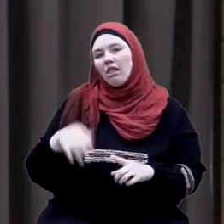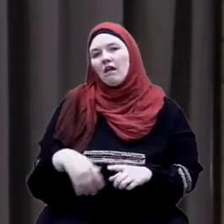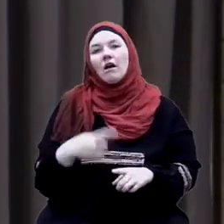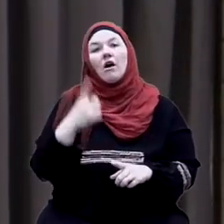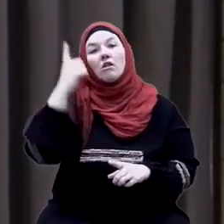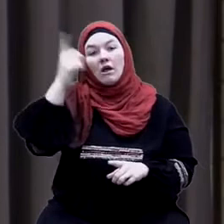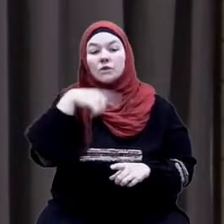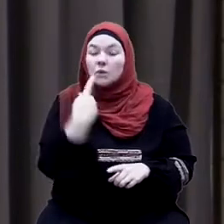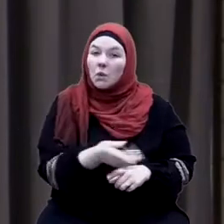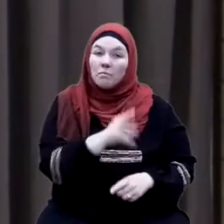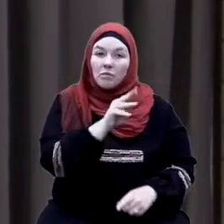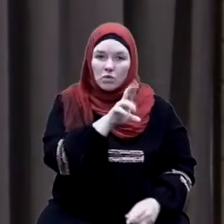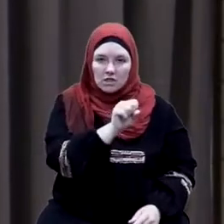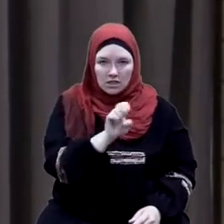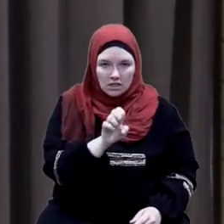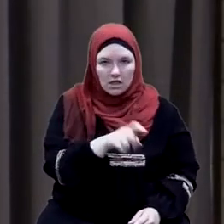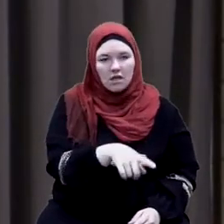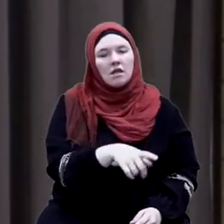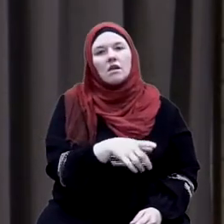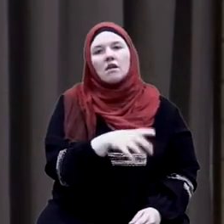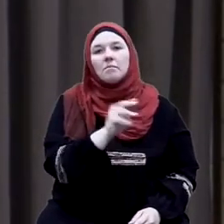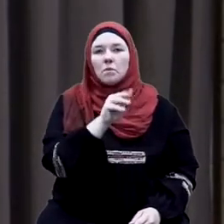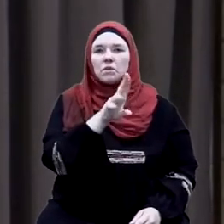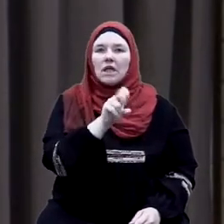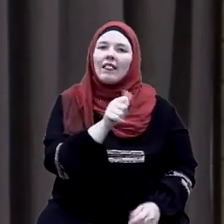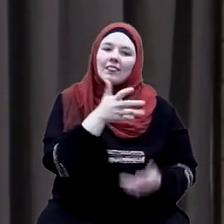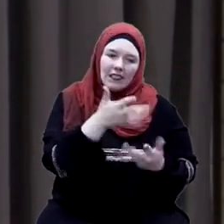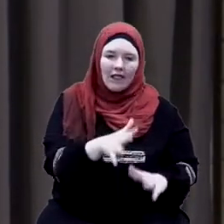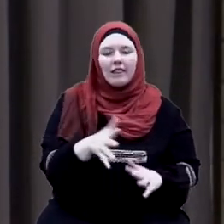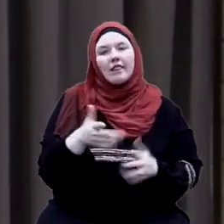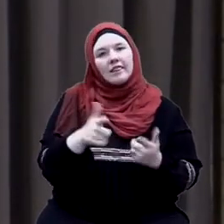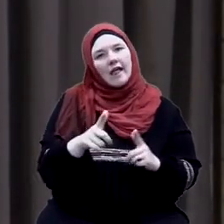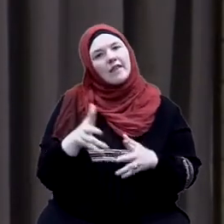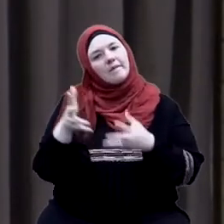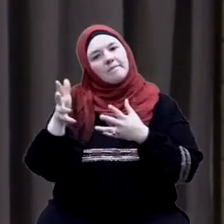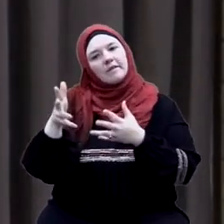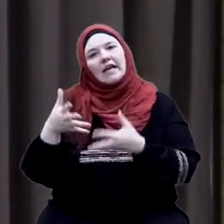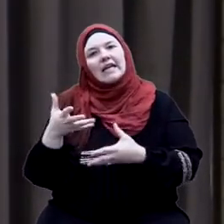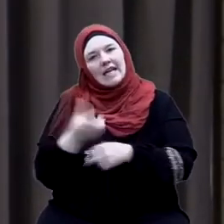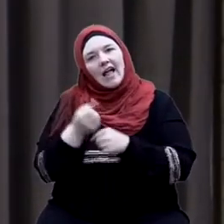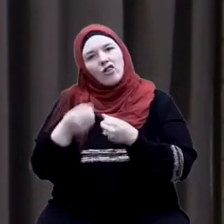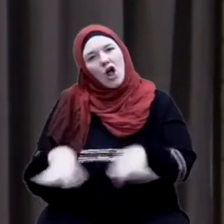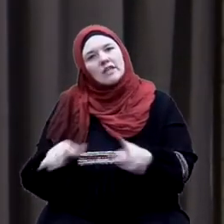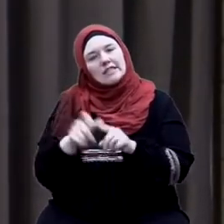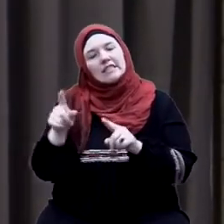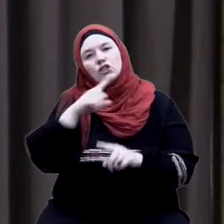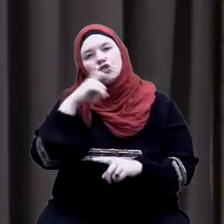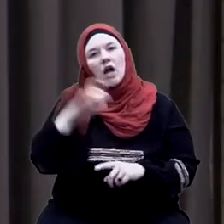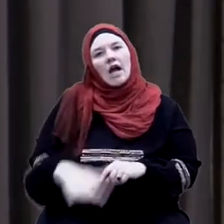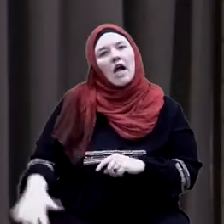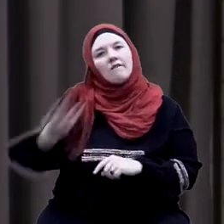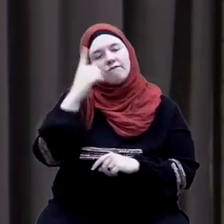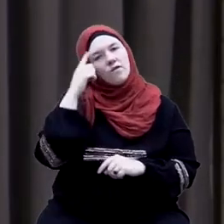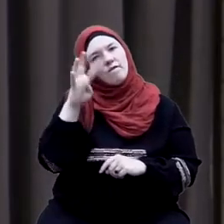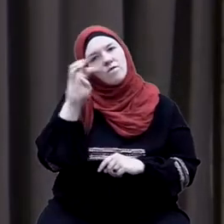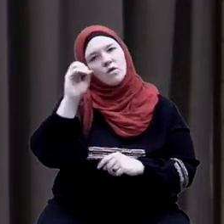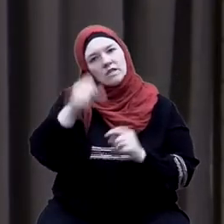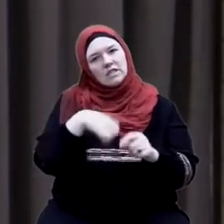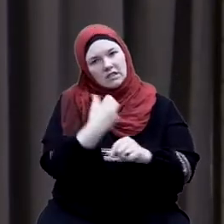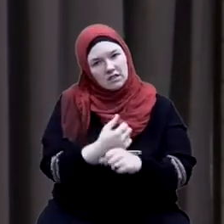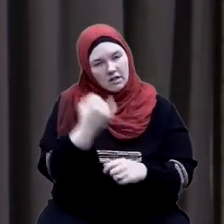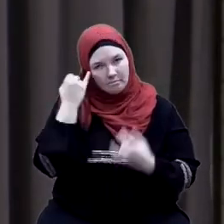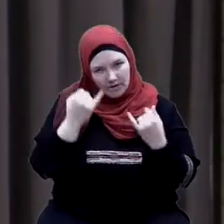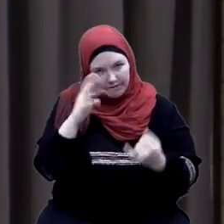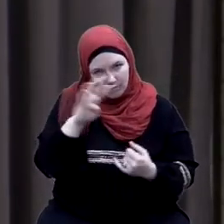Moses, let them get lost in the desert for 40 years. Have you ever thought what those 40 years